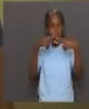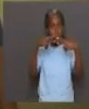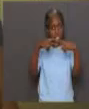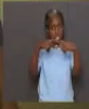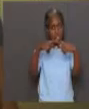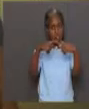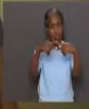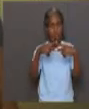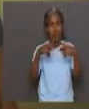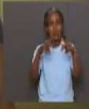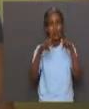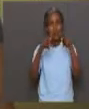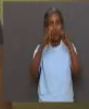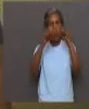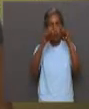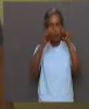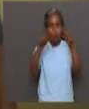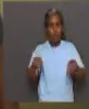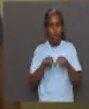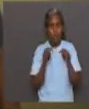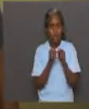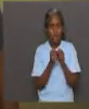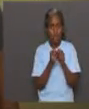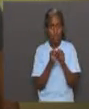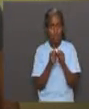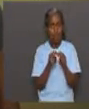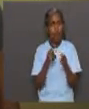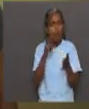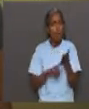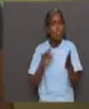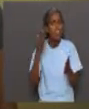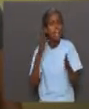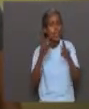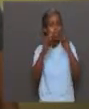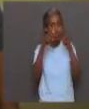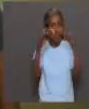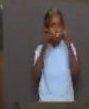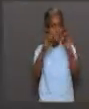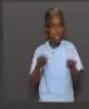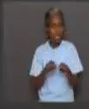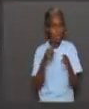a quadrilateral, what kind of a quadrilateral is it?